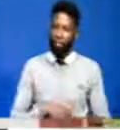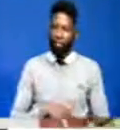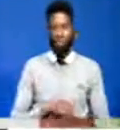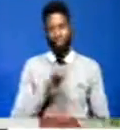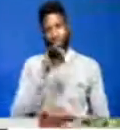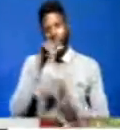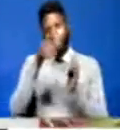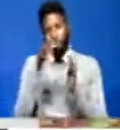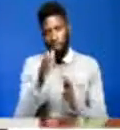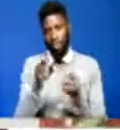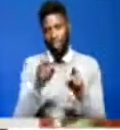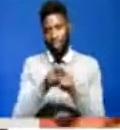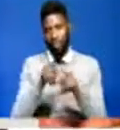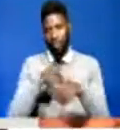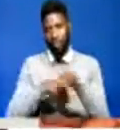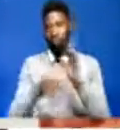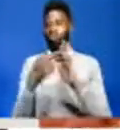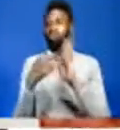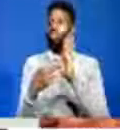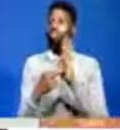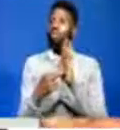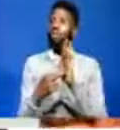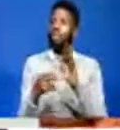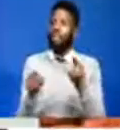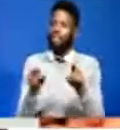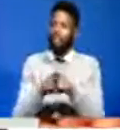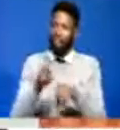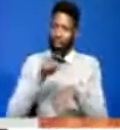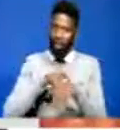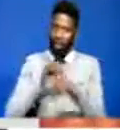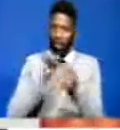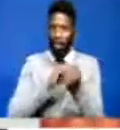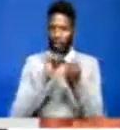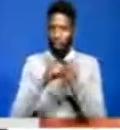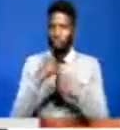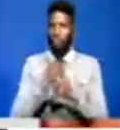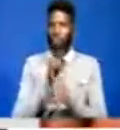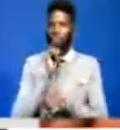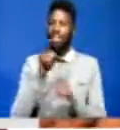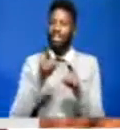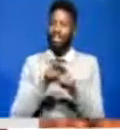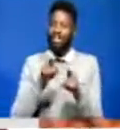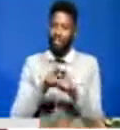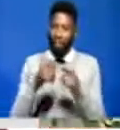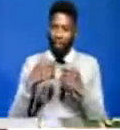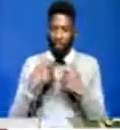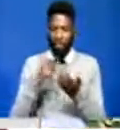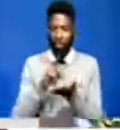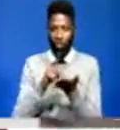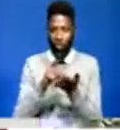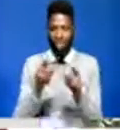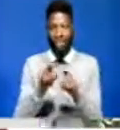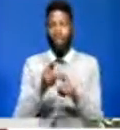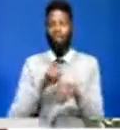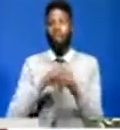follow the laid down practices, especially during harvesting, to reduce cases of aflatoxin contamination and post-harvest losses. We have